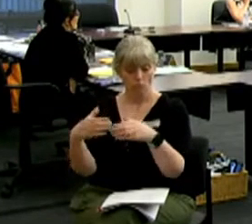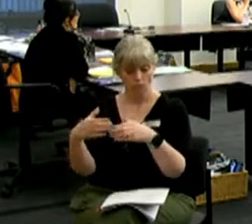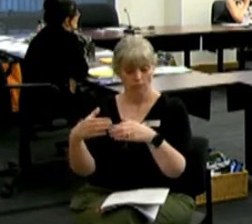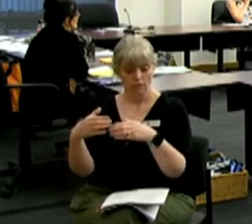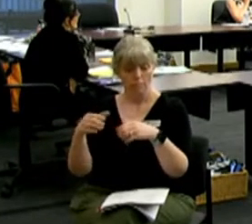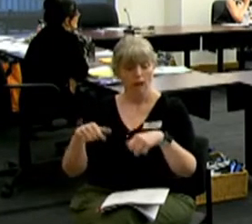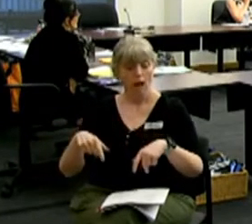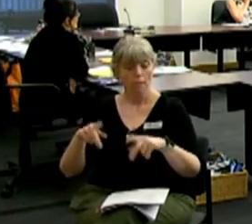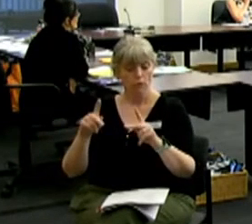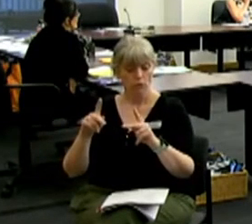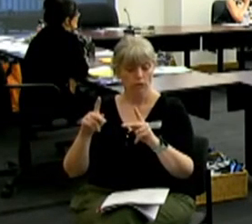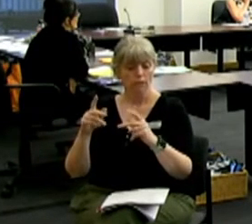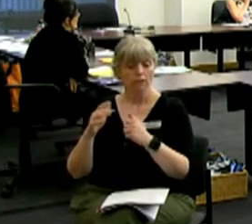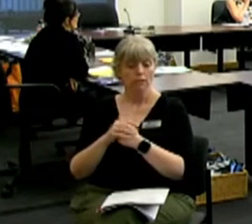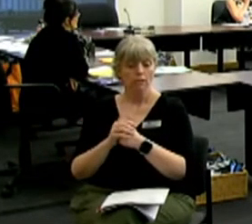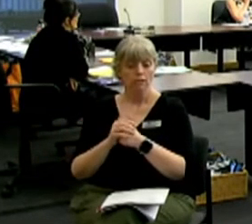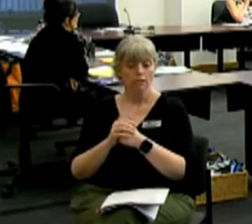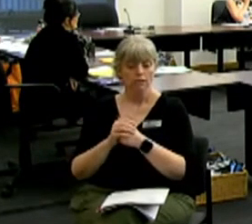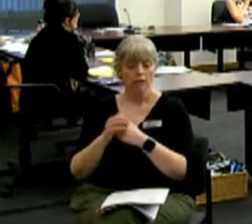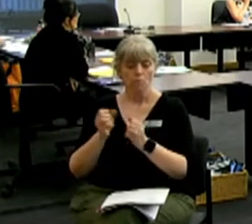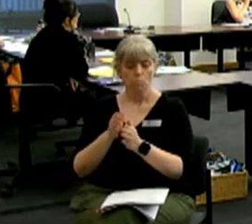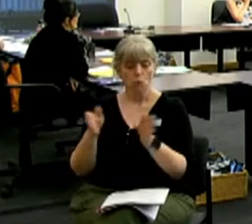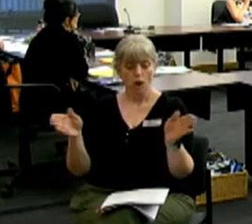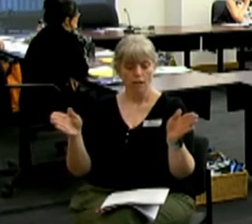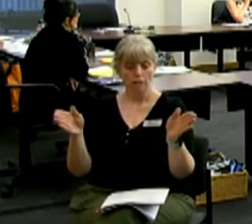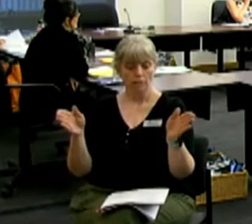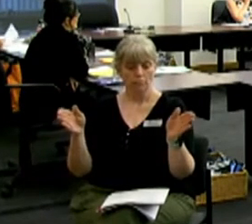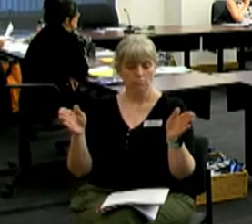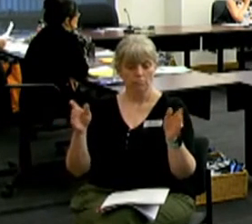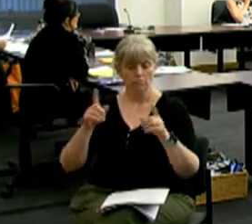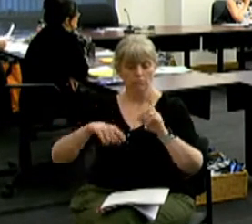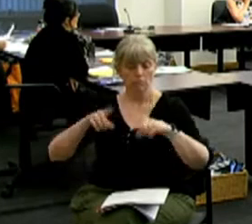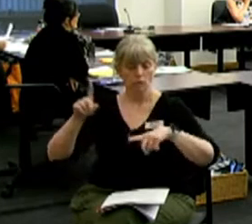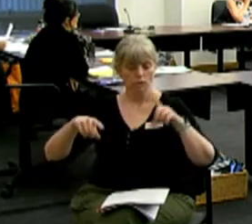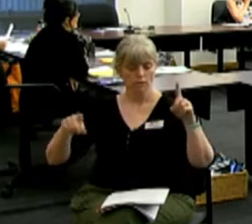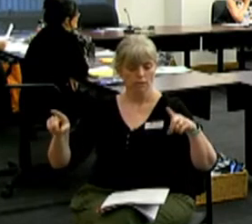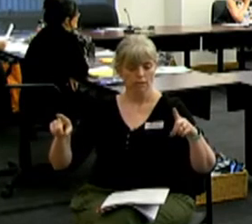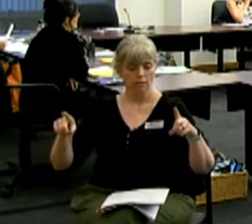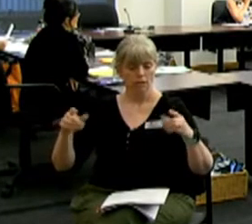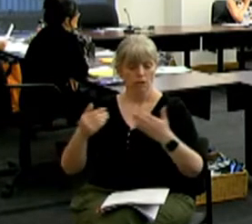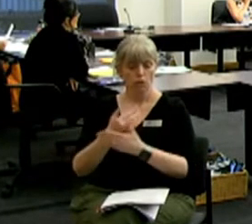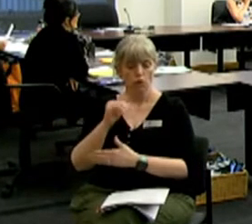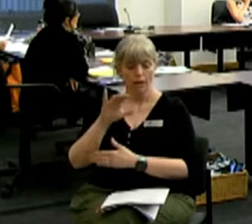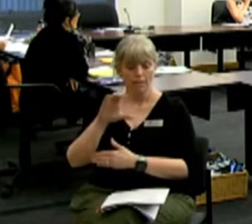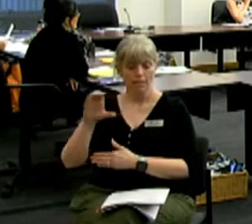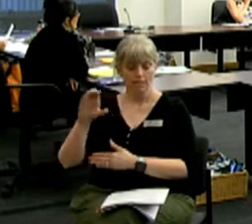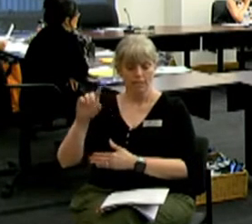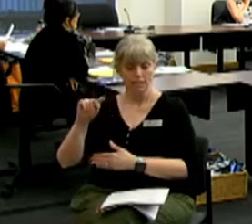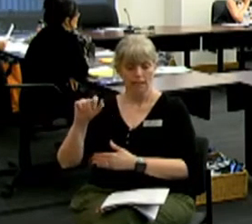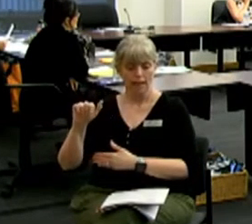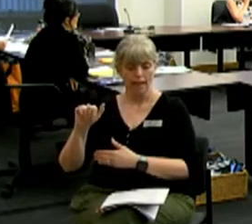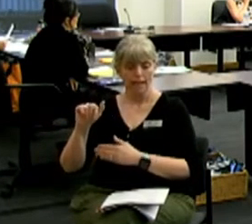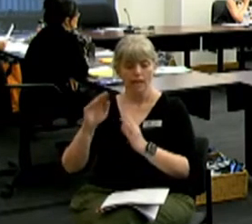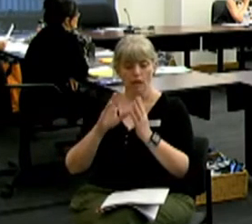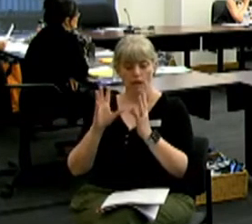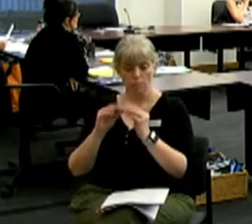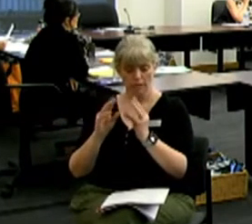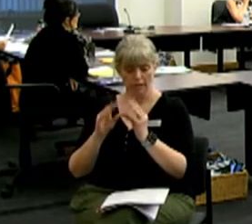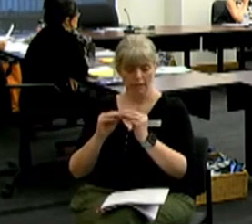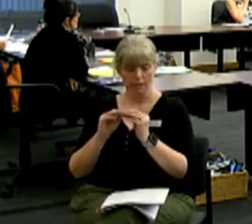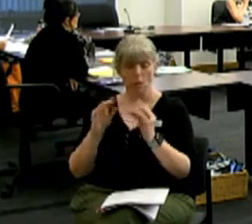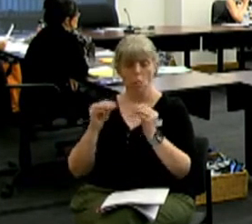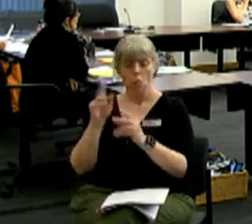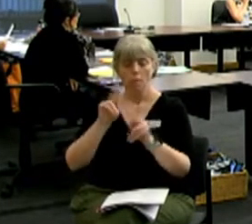opportunities, broaden inclusion efforts, and include neurodiversity and establish new ICCTA committees so that we get more